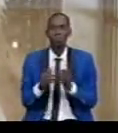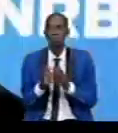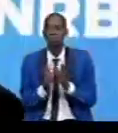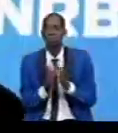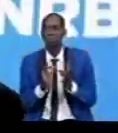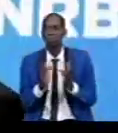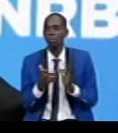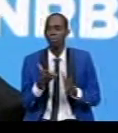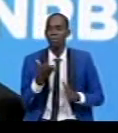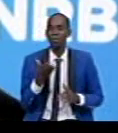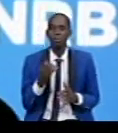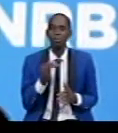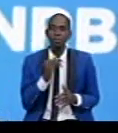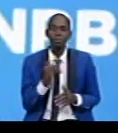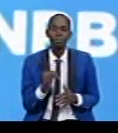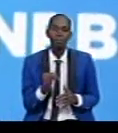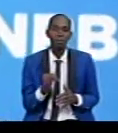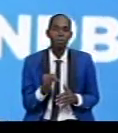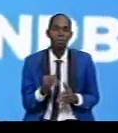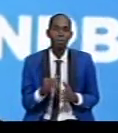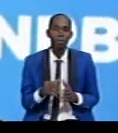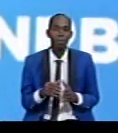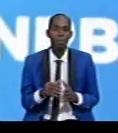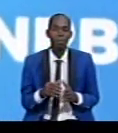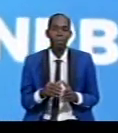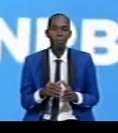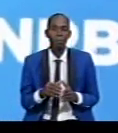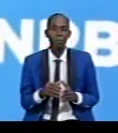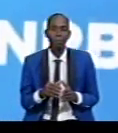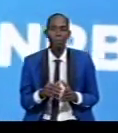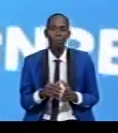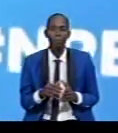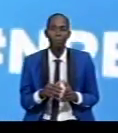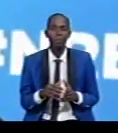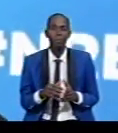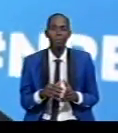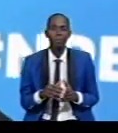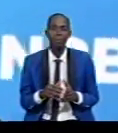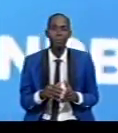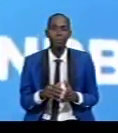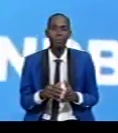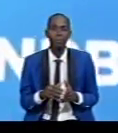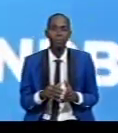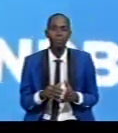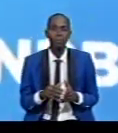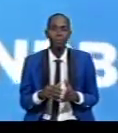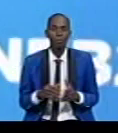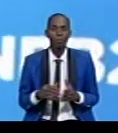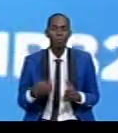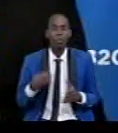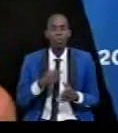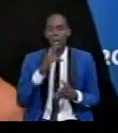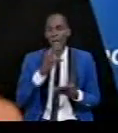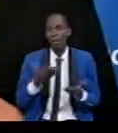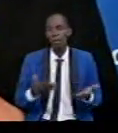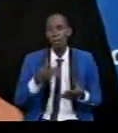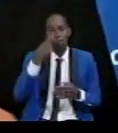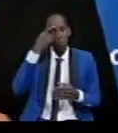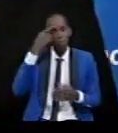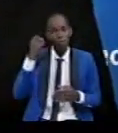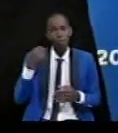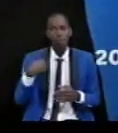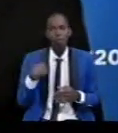there's K-Love, there's In Touch Ministries, there's the Billy Graham Evangelistic Association. So we're here because we think